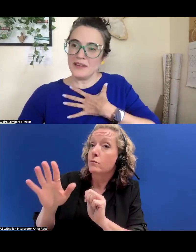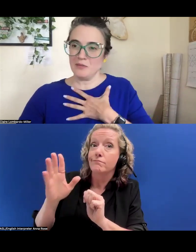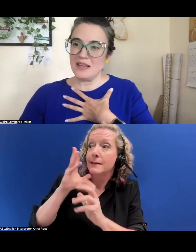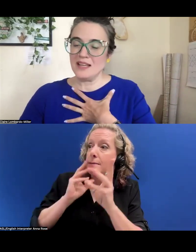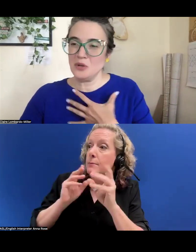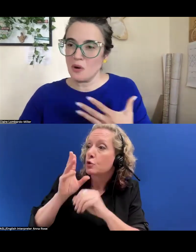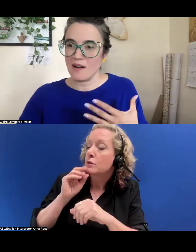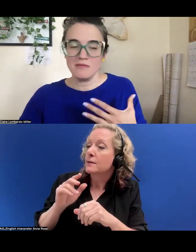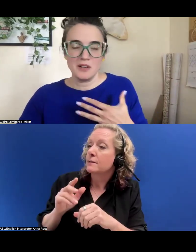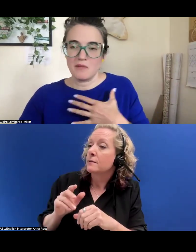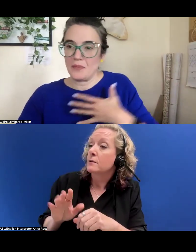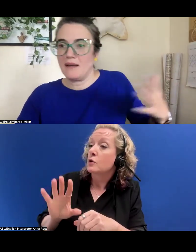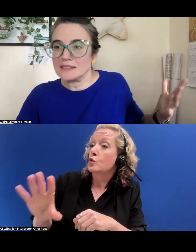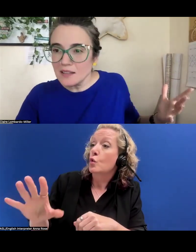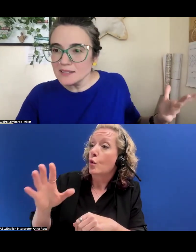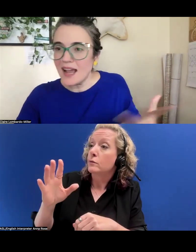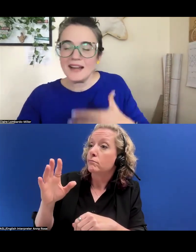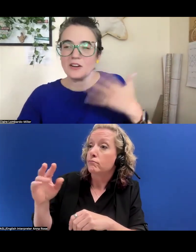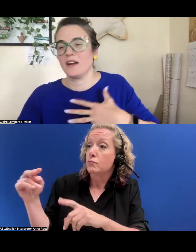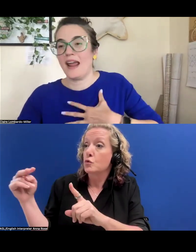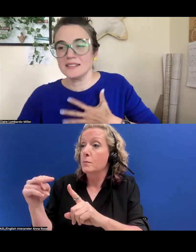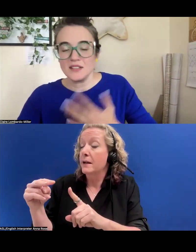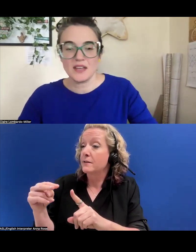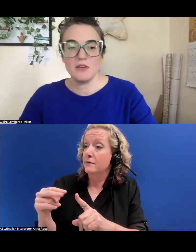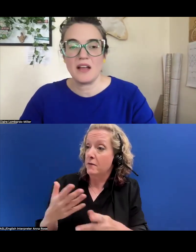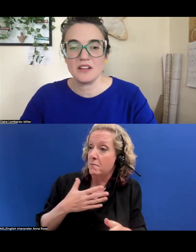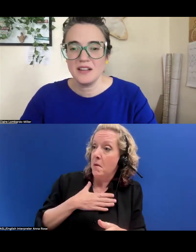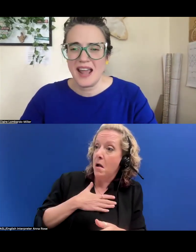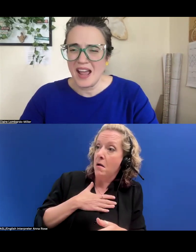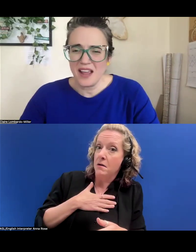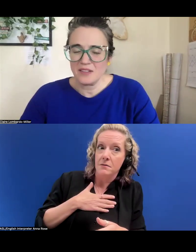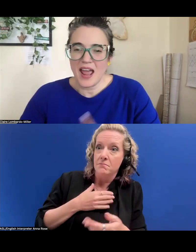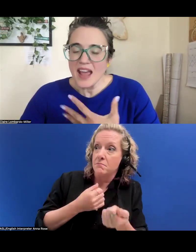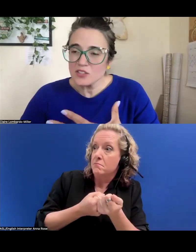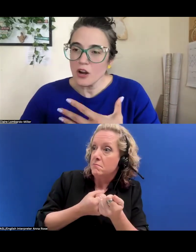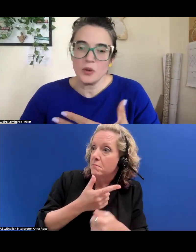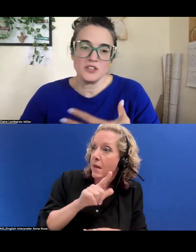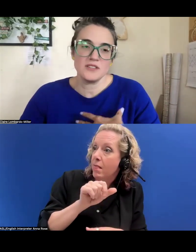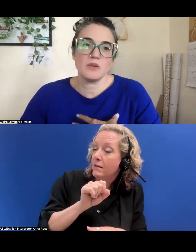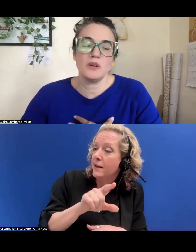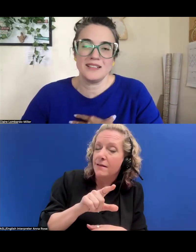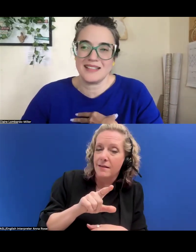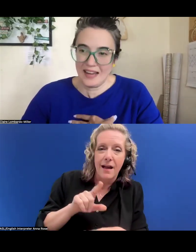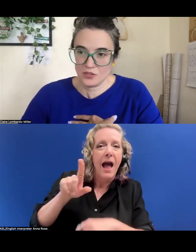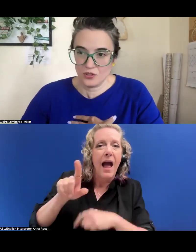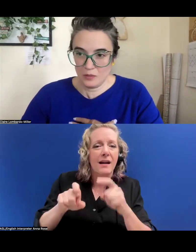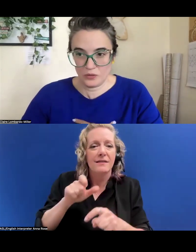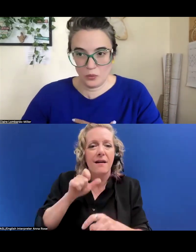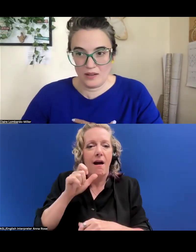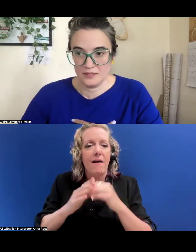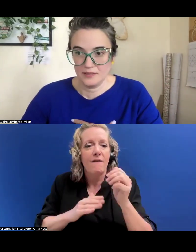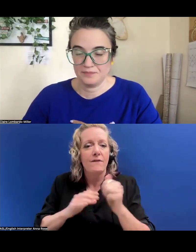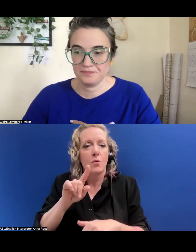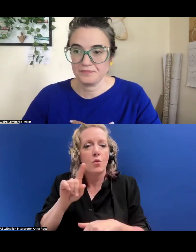people like me who are on the LSL side or ASL side rather? Ask hard questions and be willing to answer them as